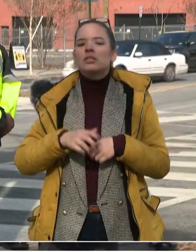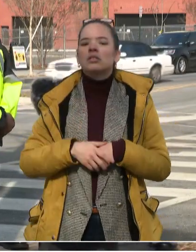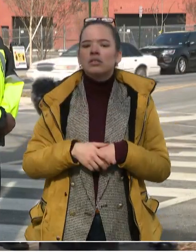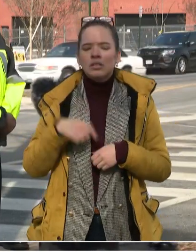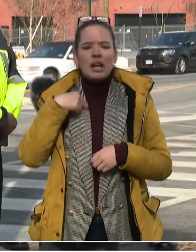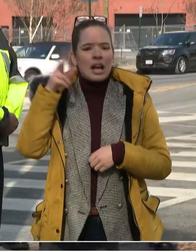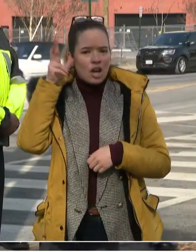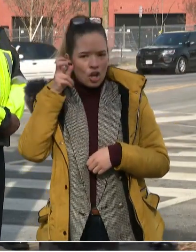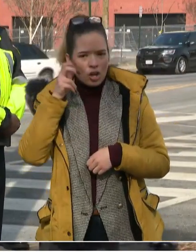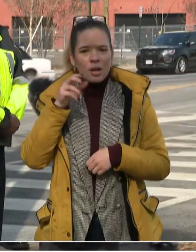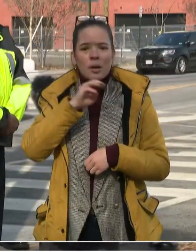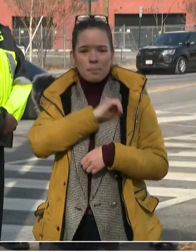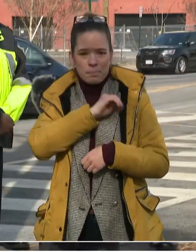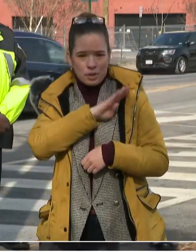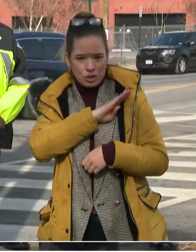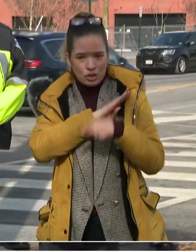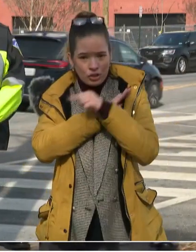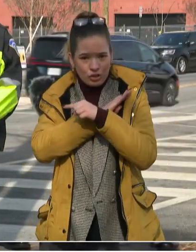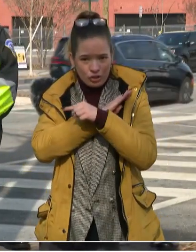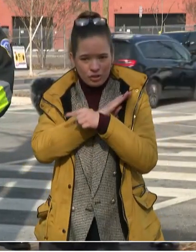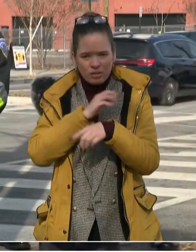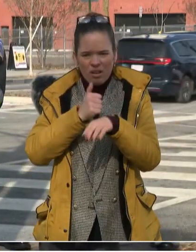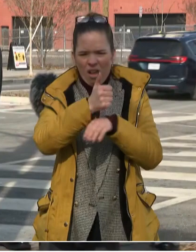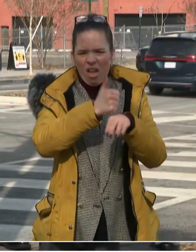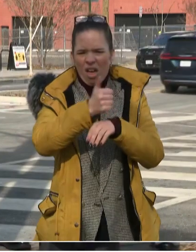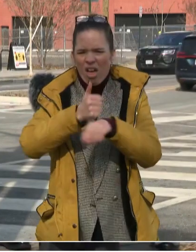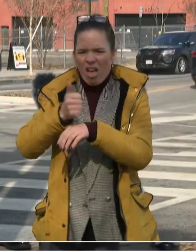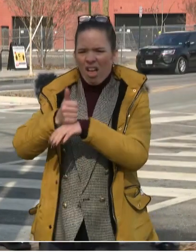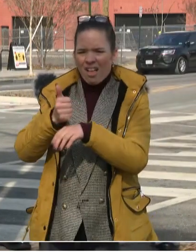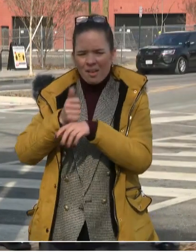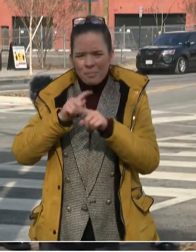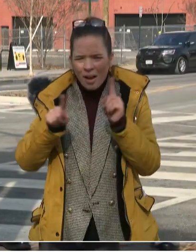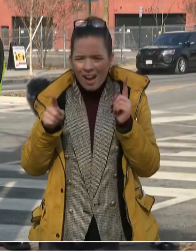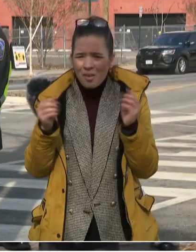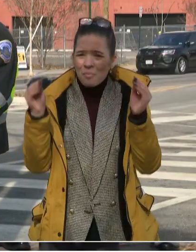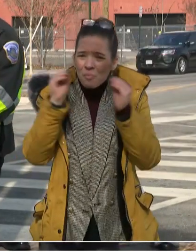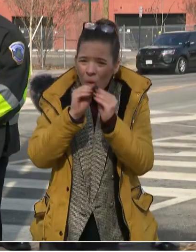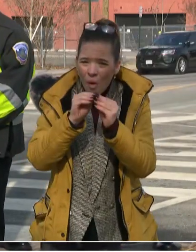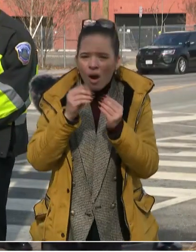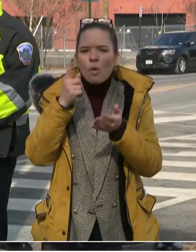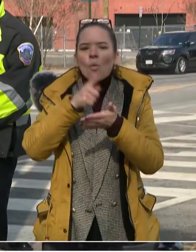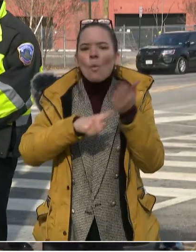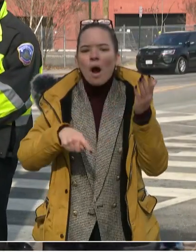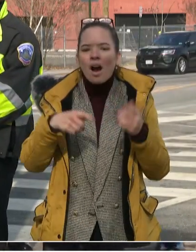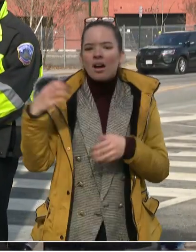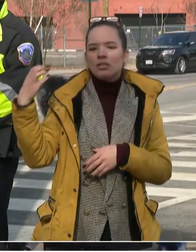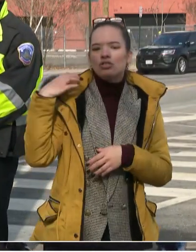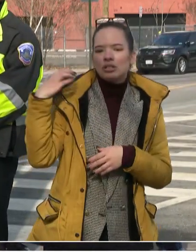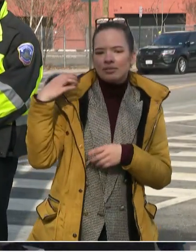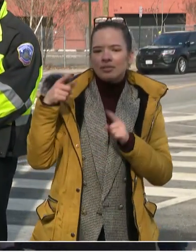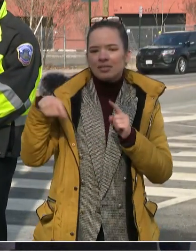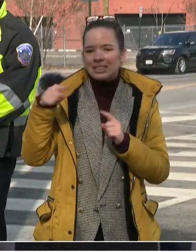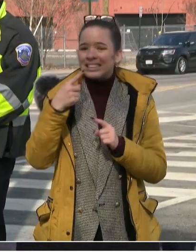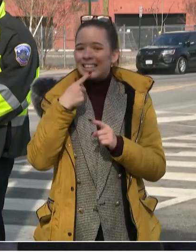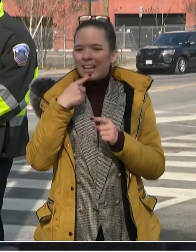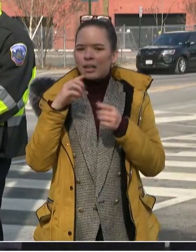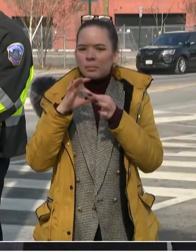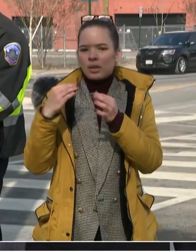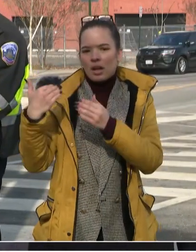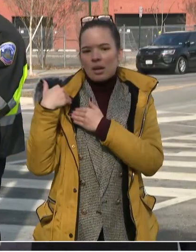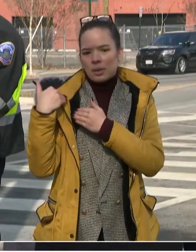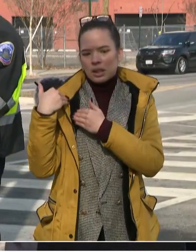pointing, and it is not finger pointing, but it is what Chief Conte said about accountability. So when will we